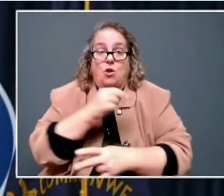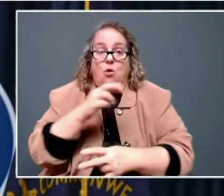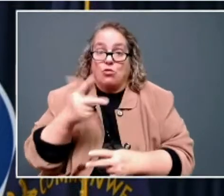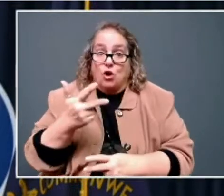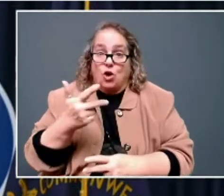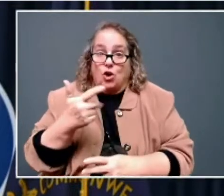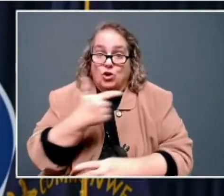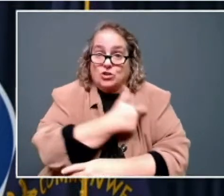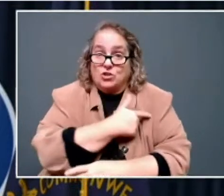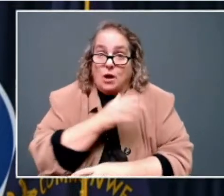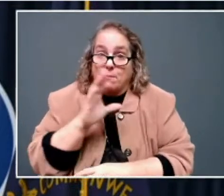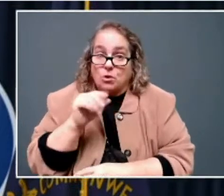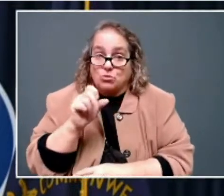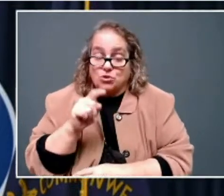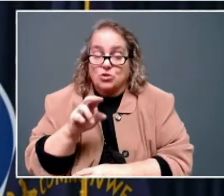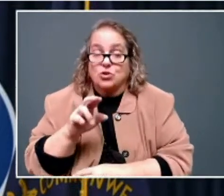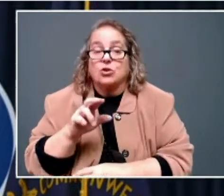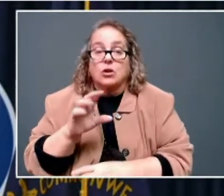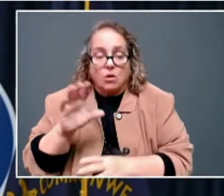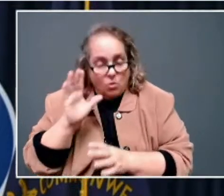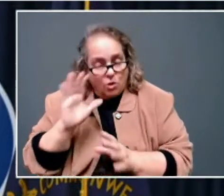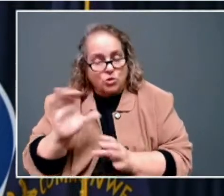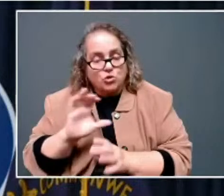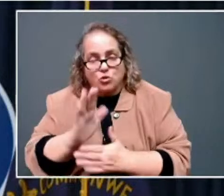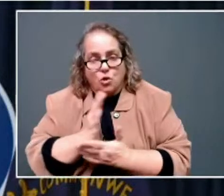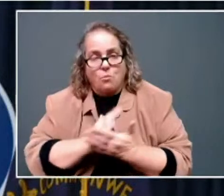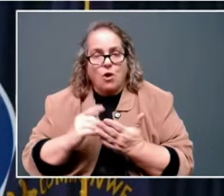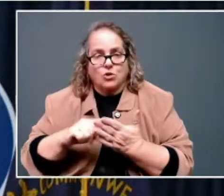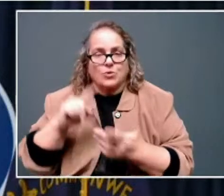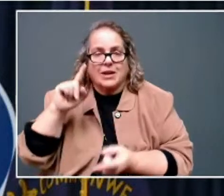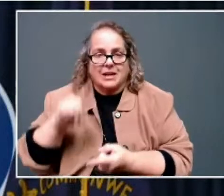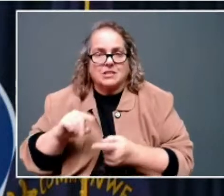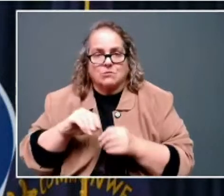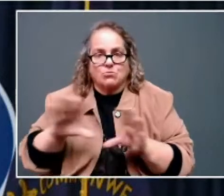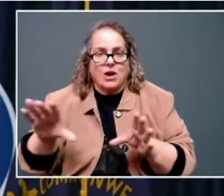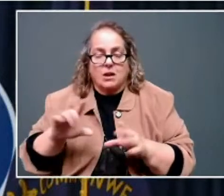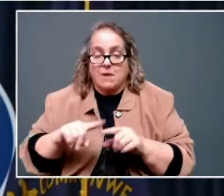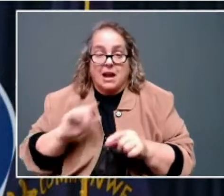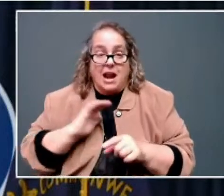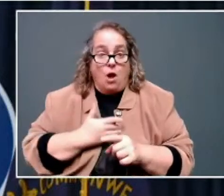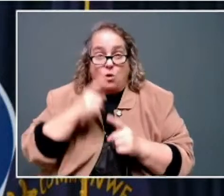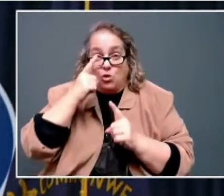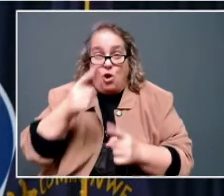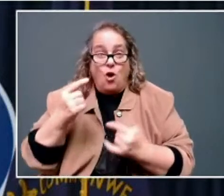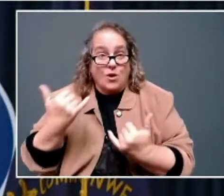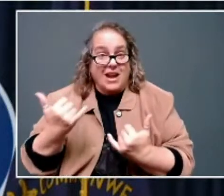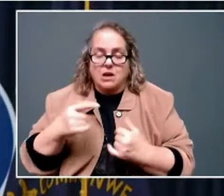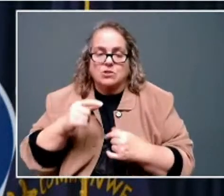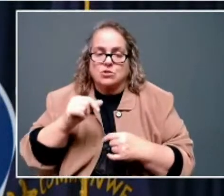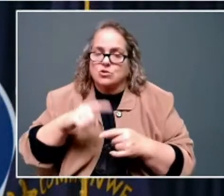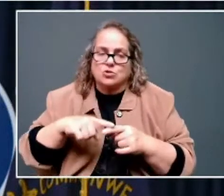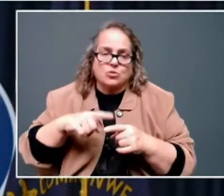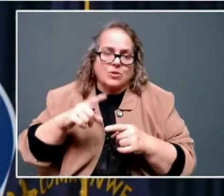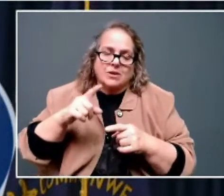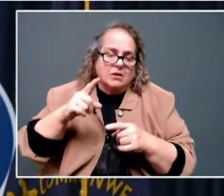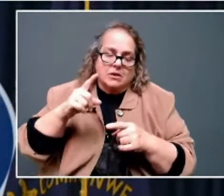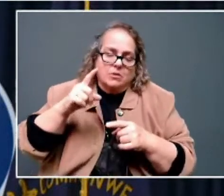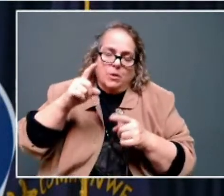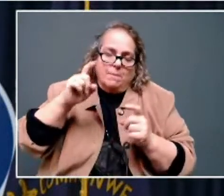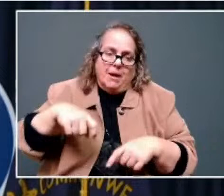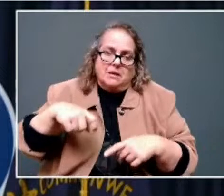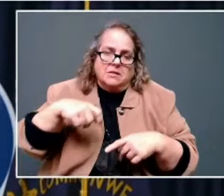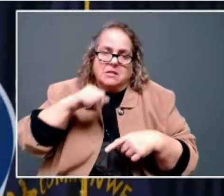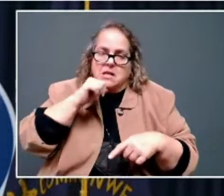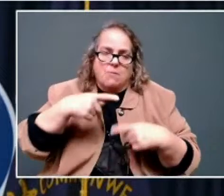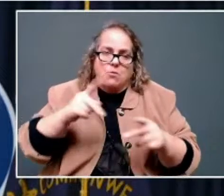part in lessening the spread. But I think our main goal right now has to be to not allow our hospitals to get overrun. So